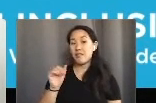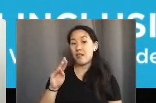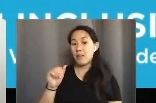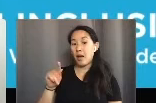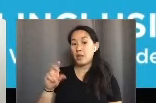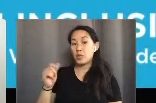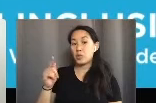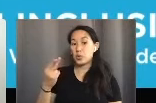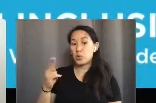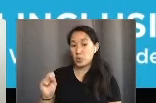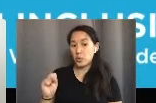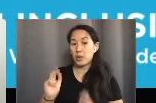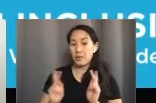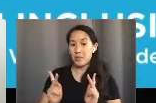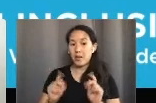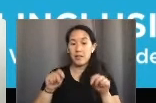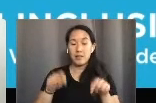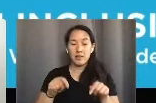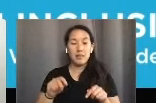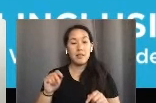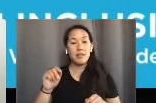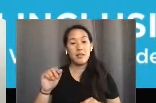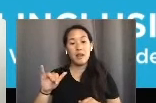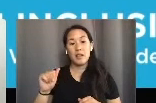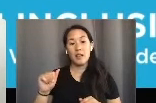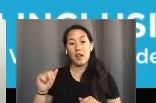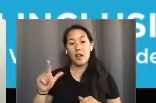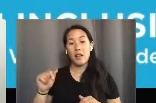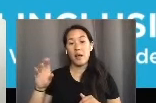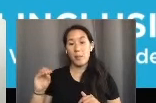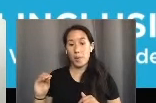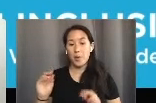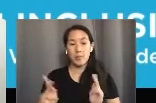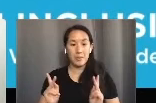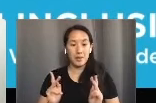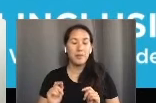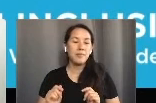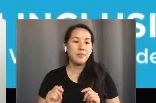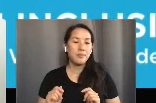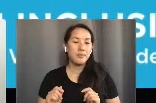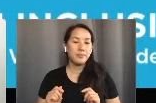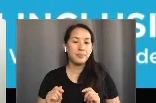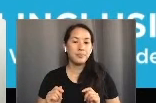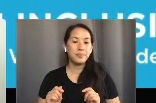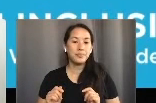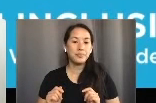here in Yalamo, actually, the Yalamo people of the Yalamu